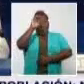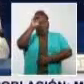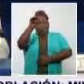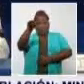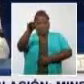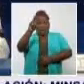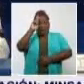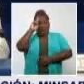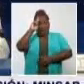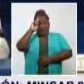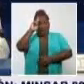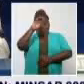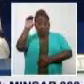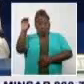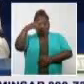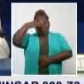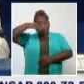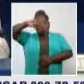are being saved.